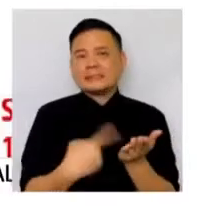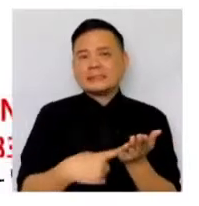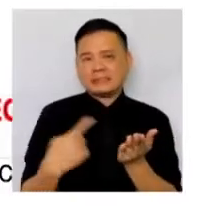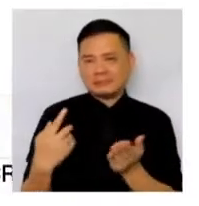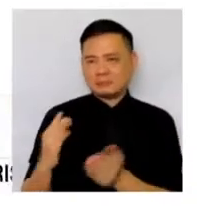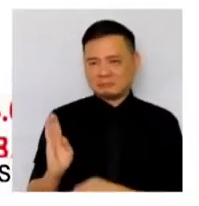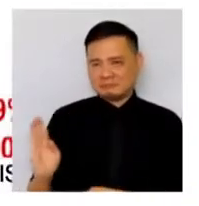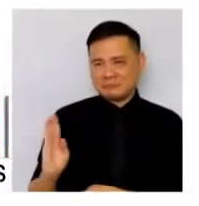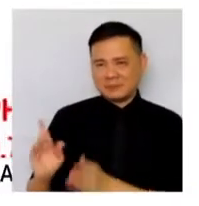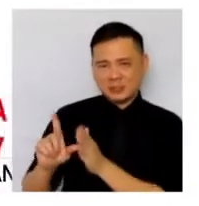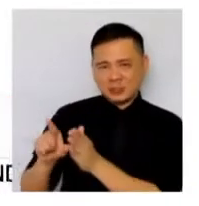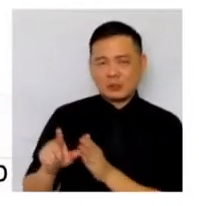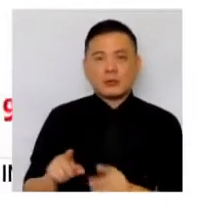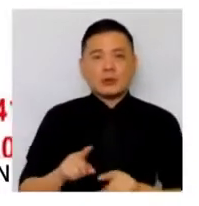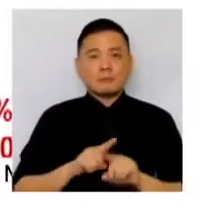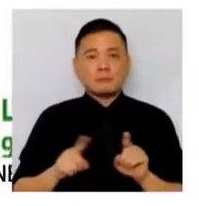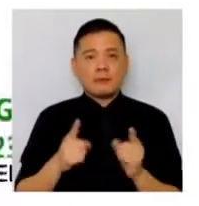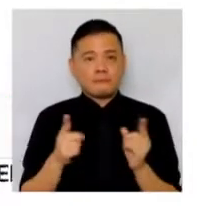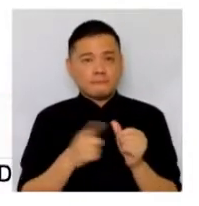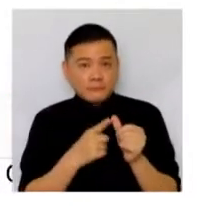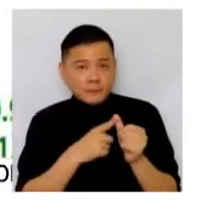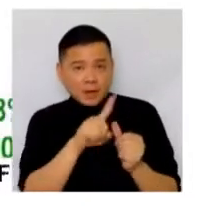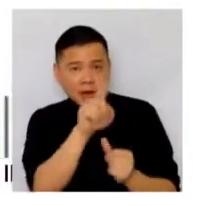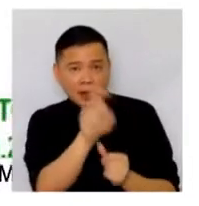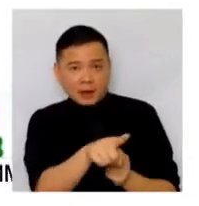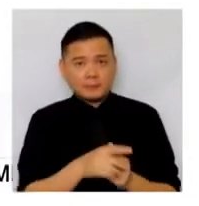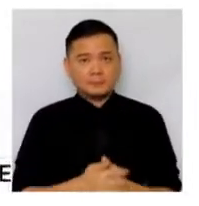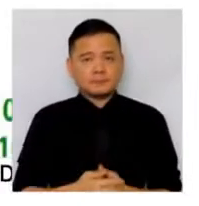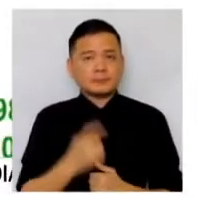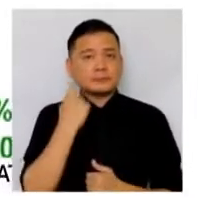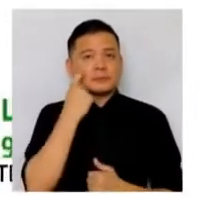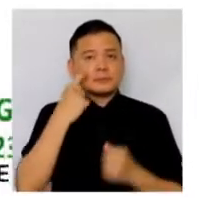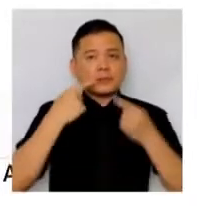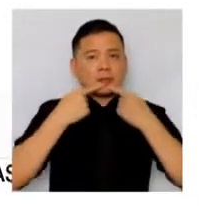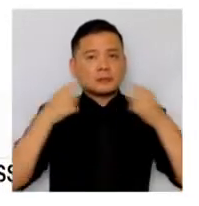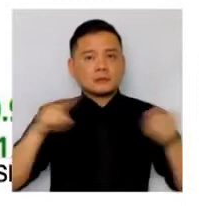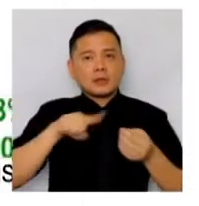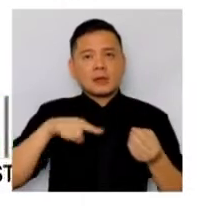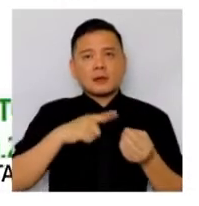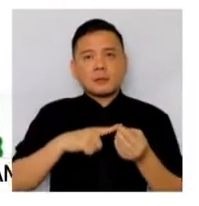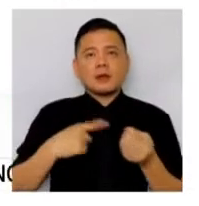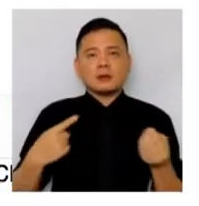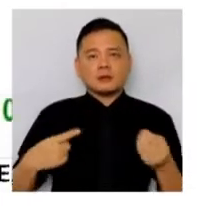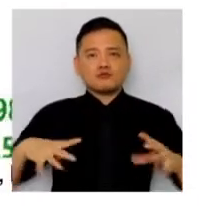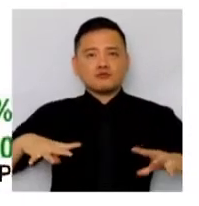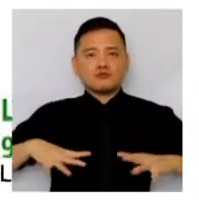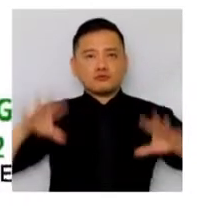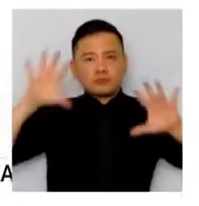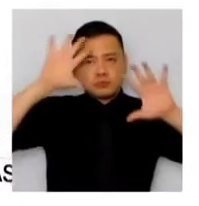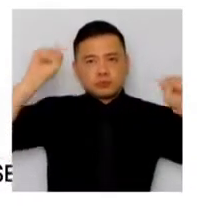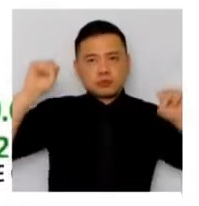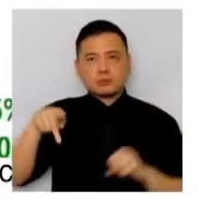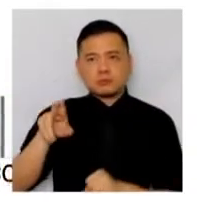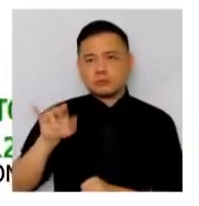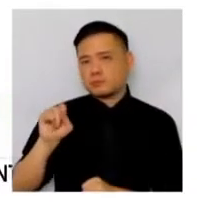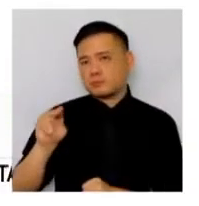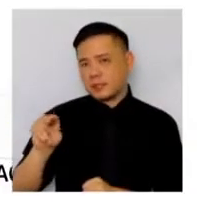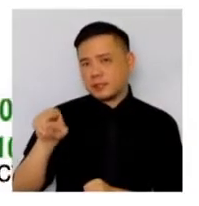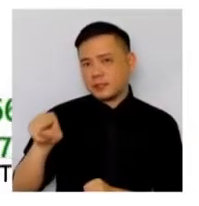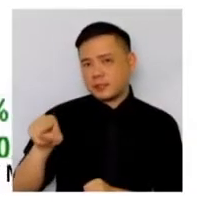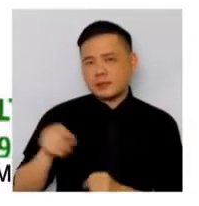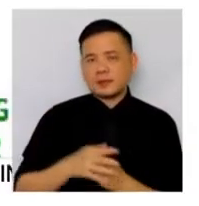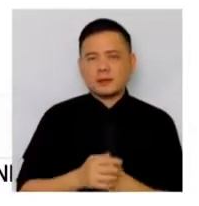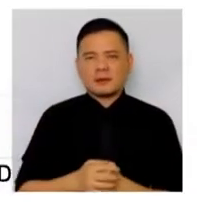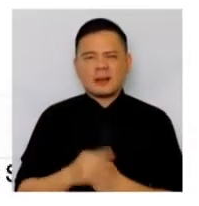But first, I want to ask you about the recent announcement of Russian President Vladimir Putin that happening,